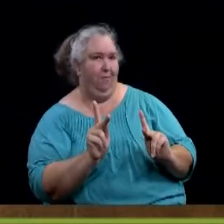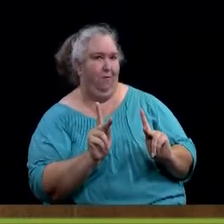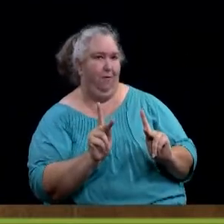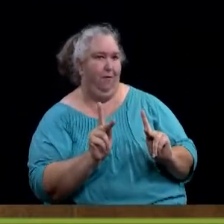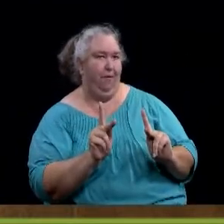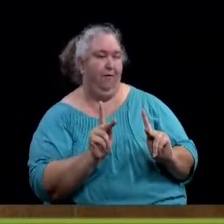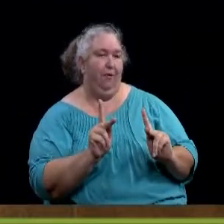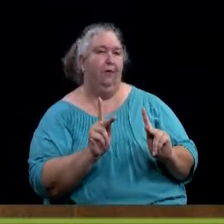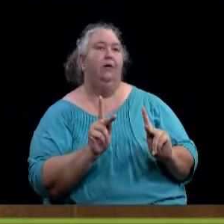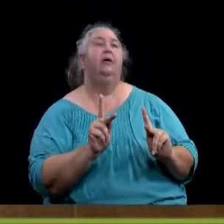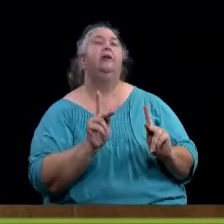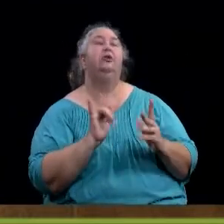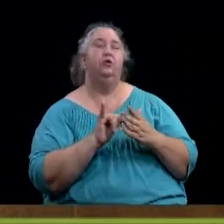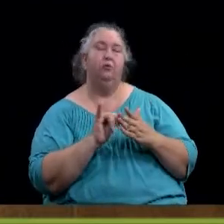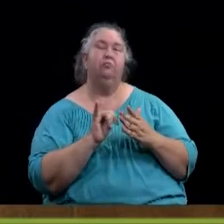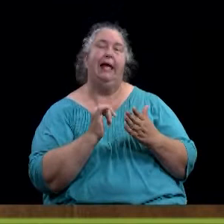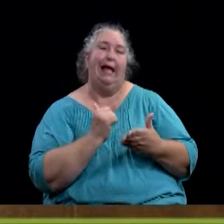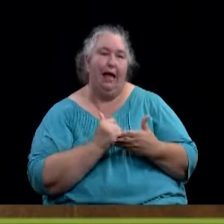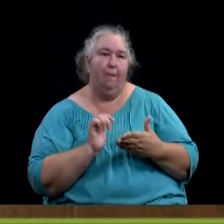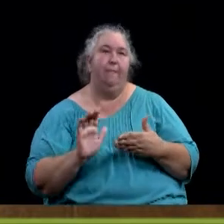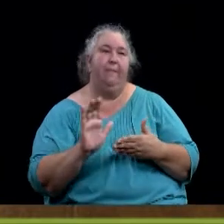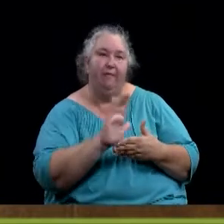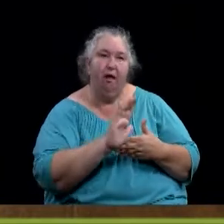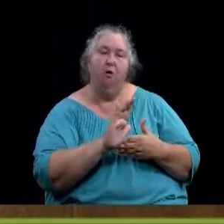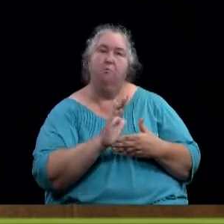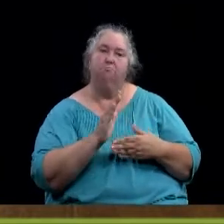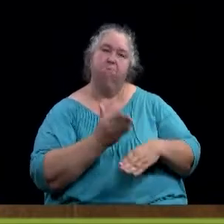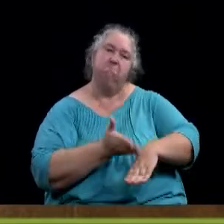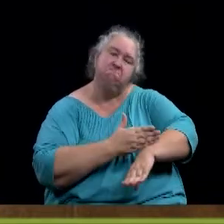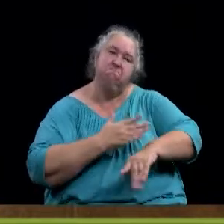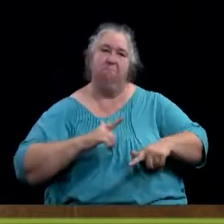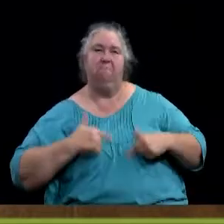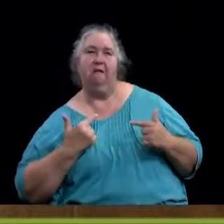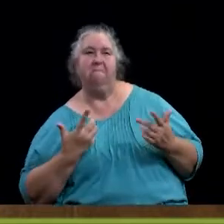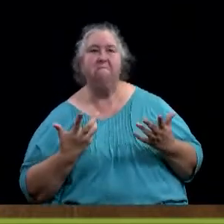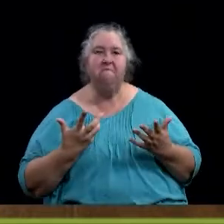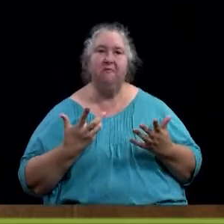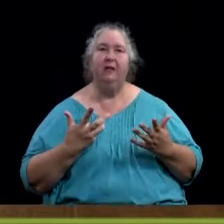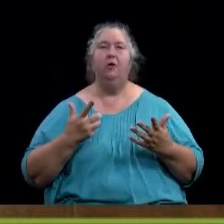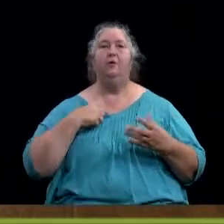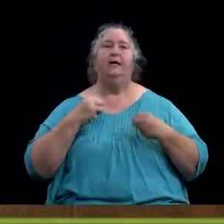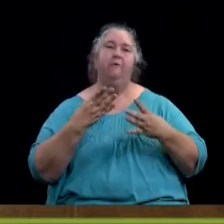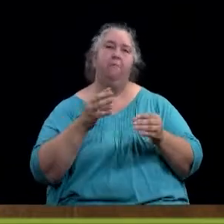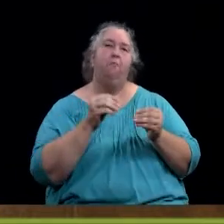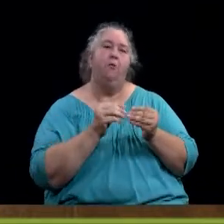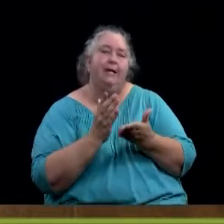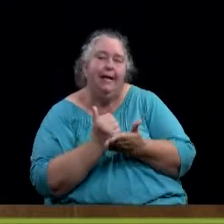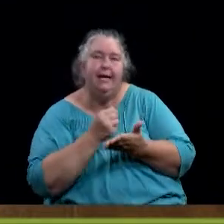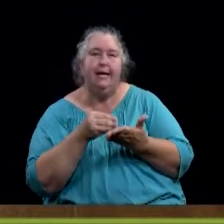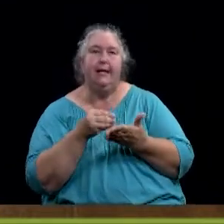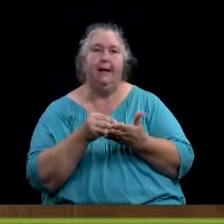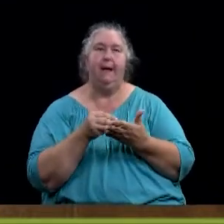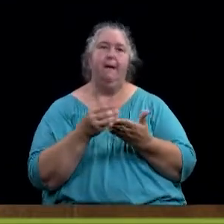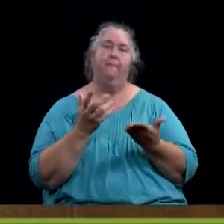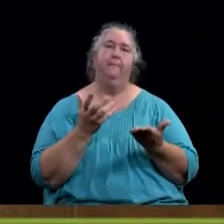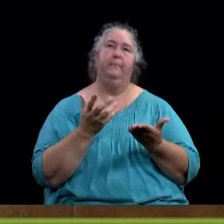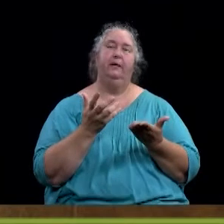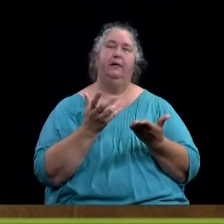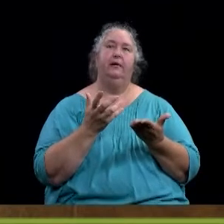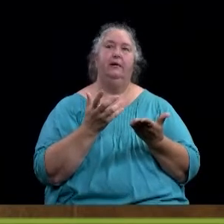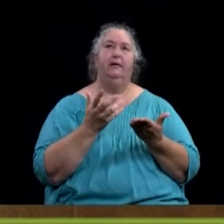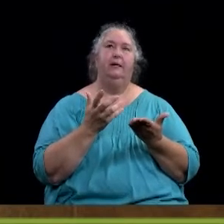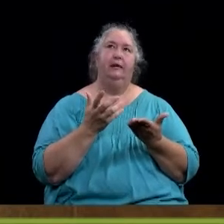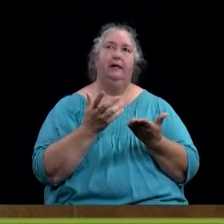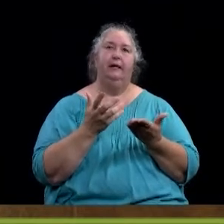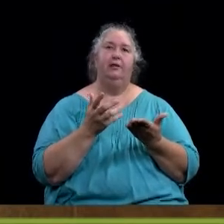them more disposable income, more income to find ways to better themselves and better their lives. That's what gets me really excited. So